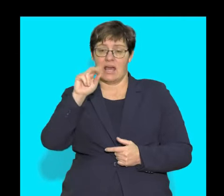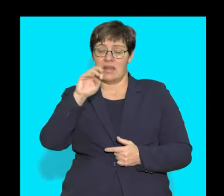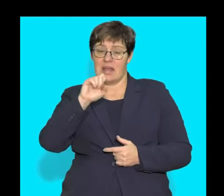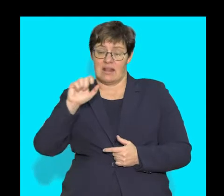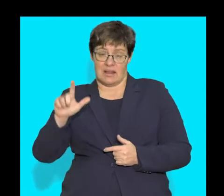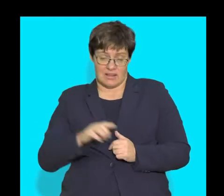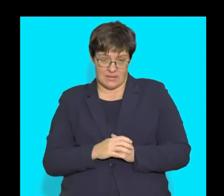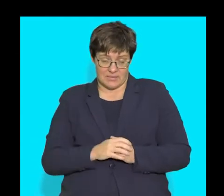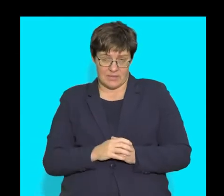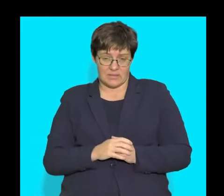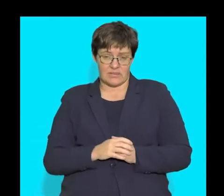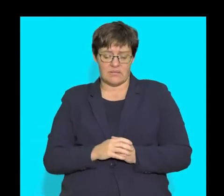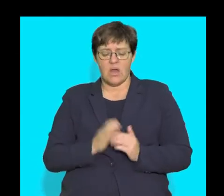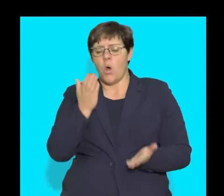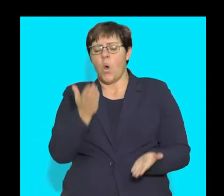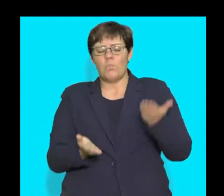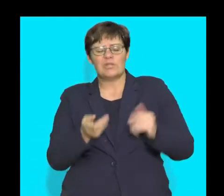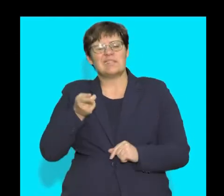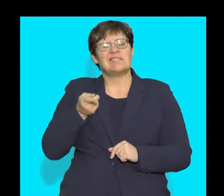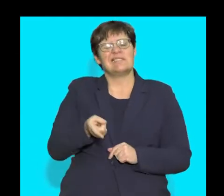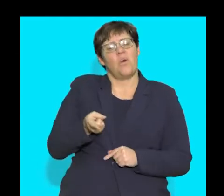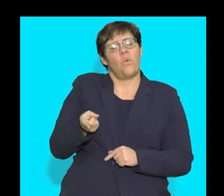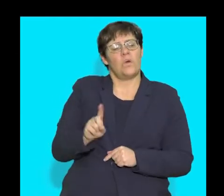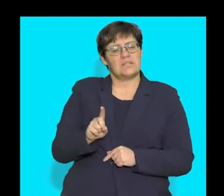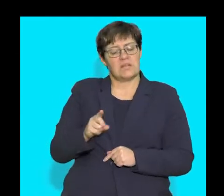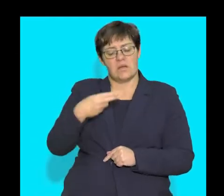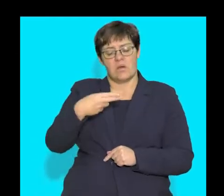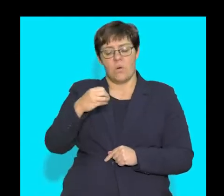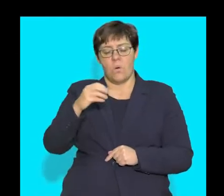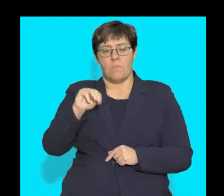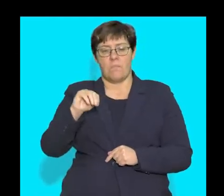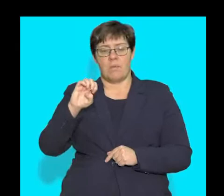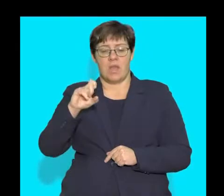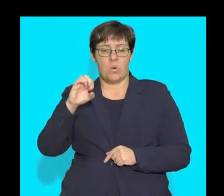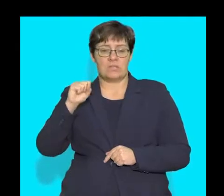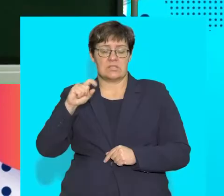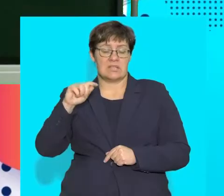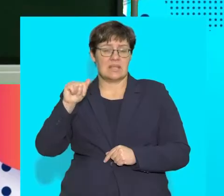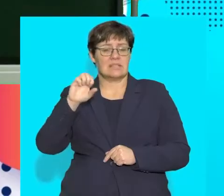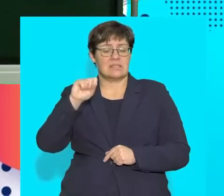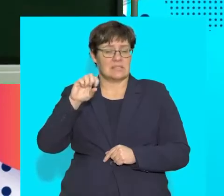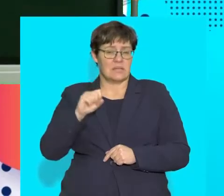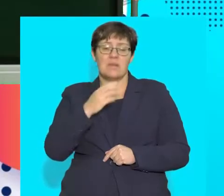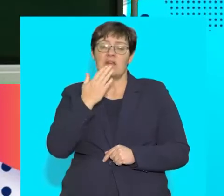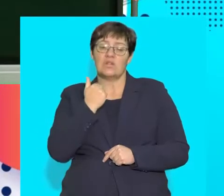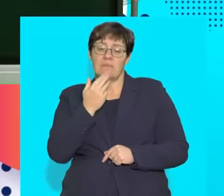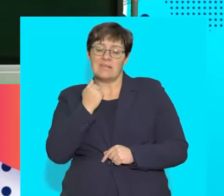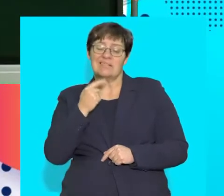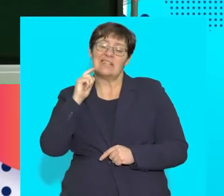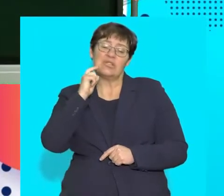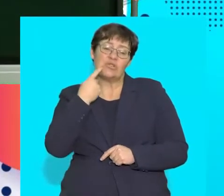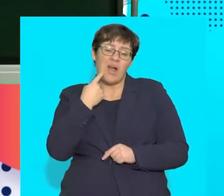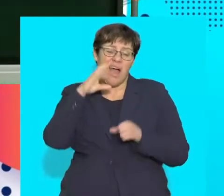what homeostasis is and its role in controlling the blood glucose level. It's important that we understand that there are